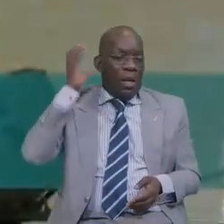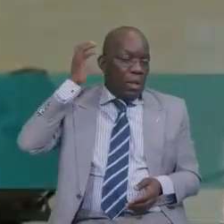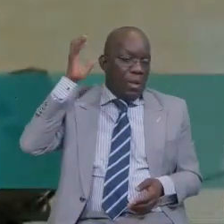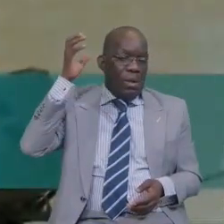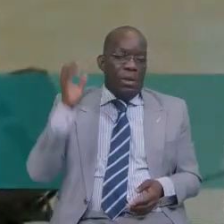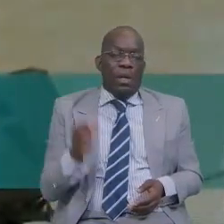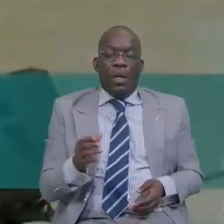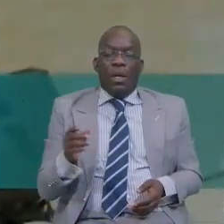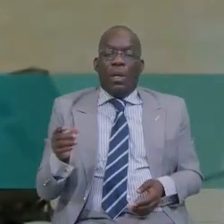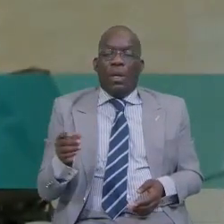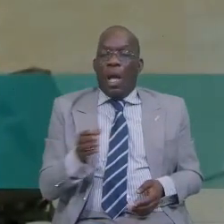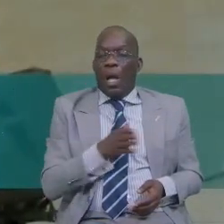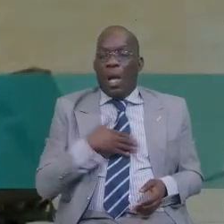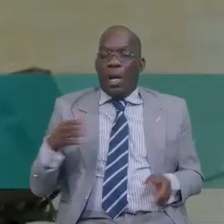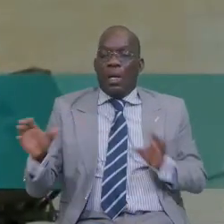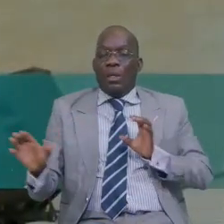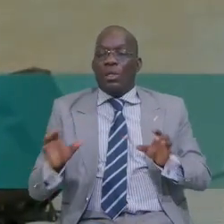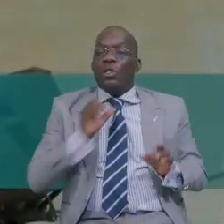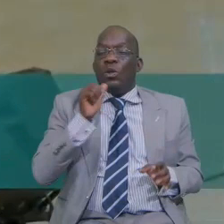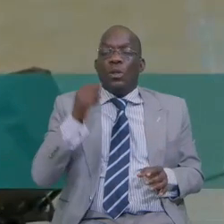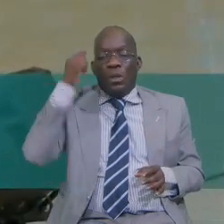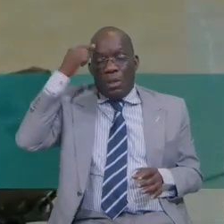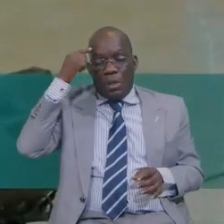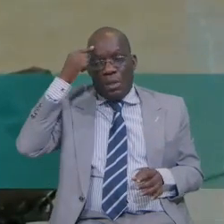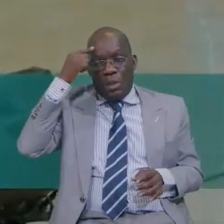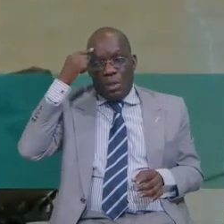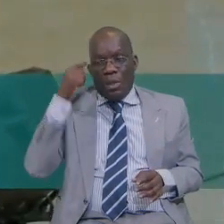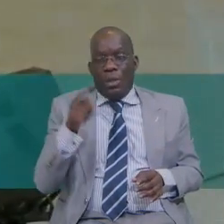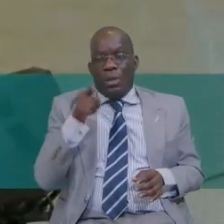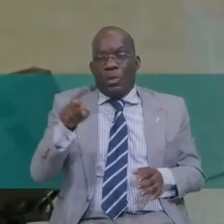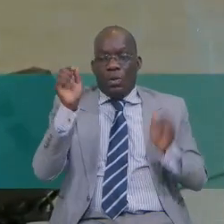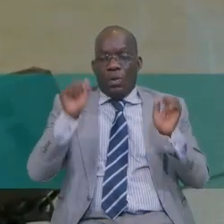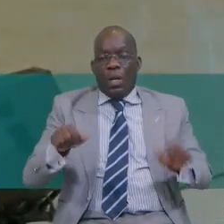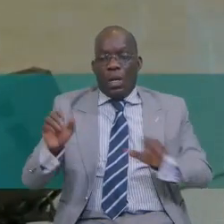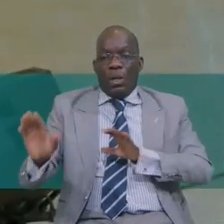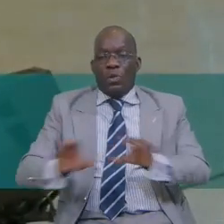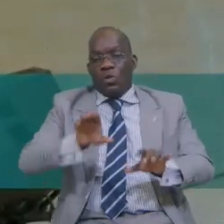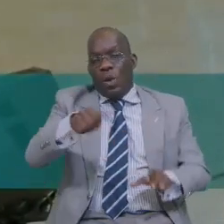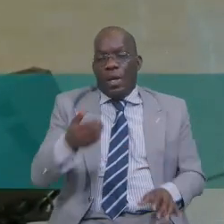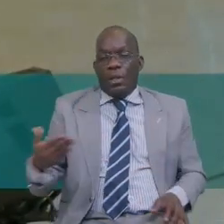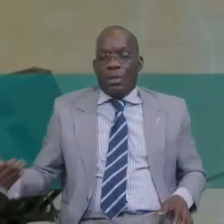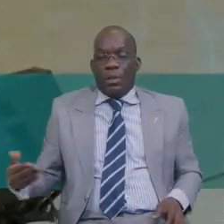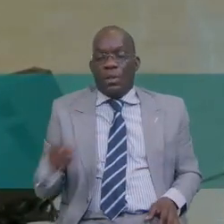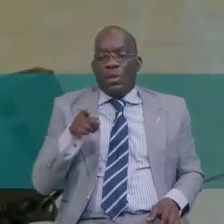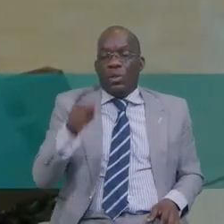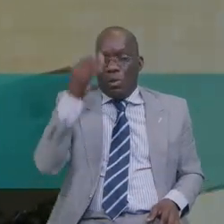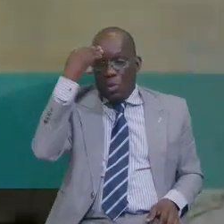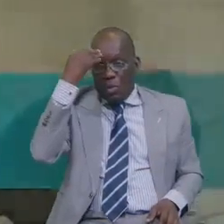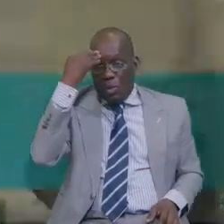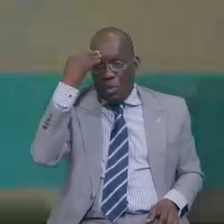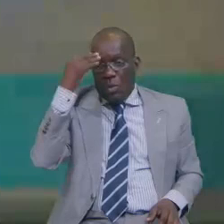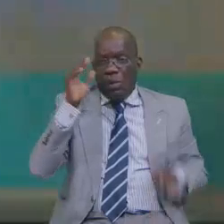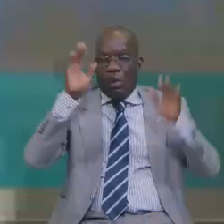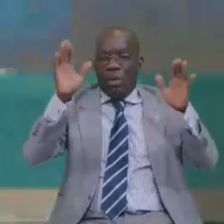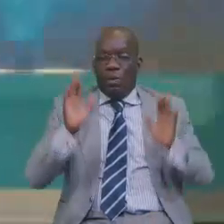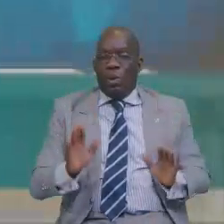and you didn't ever think you could do anything. You know, miracles do not